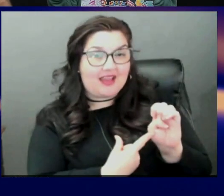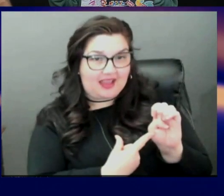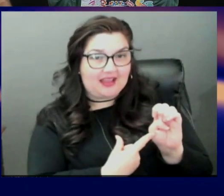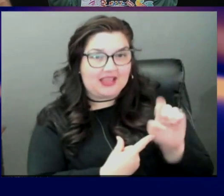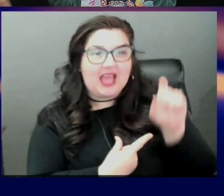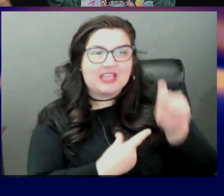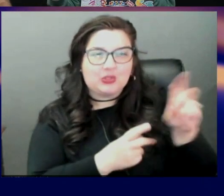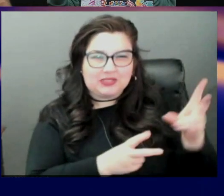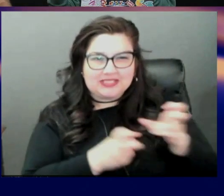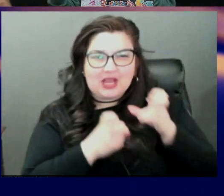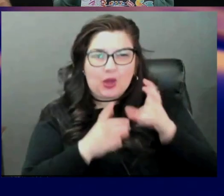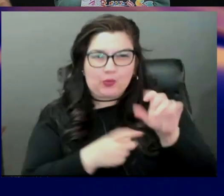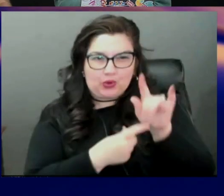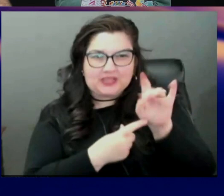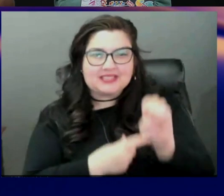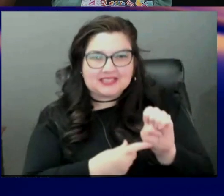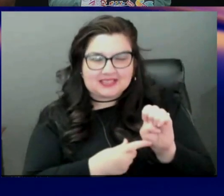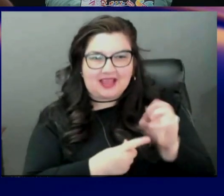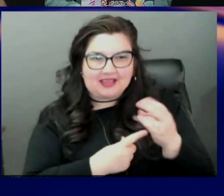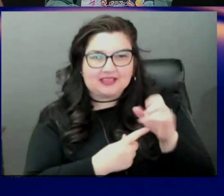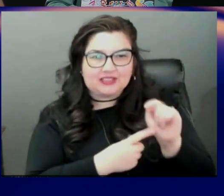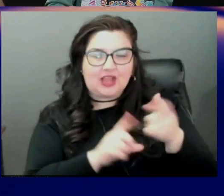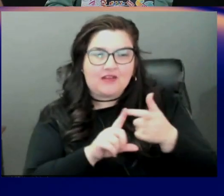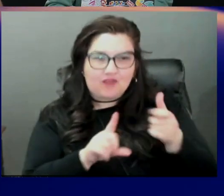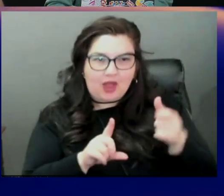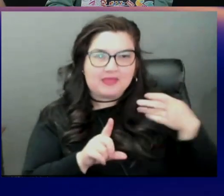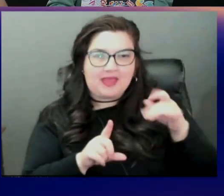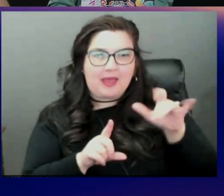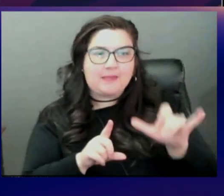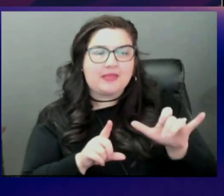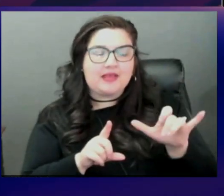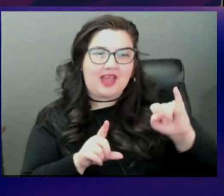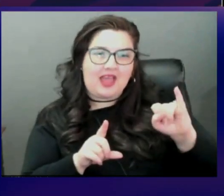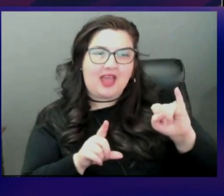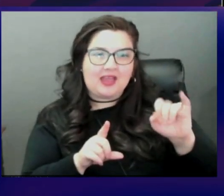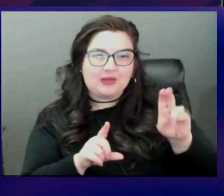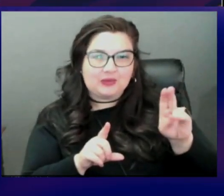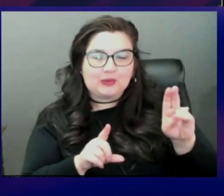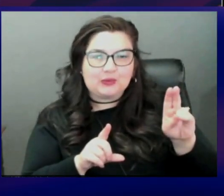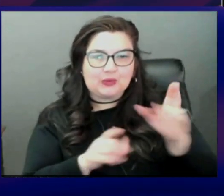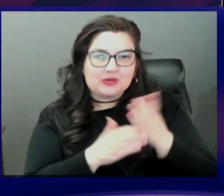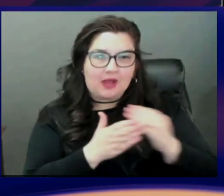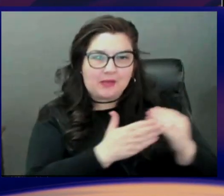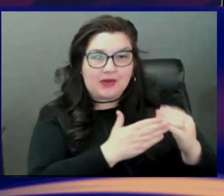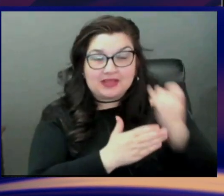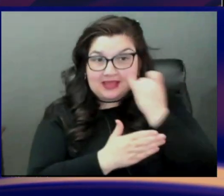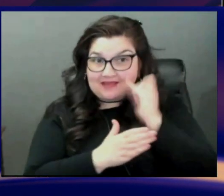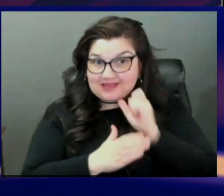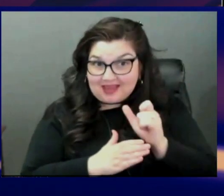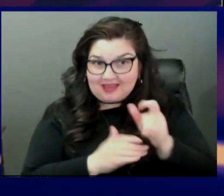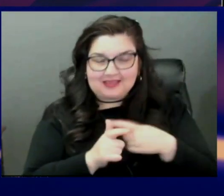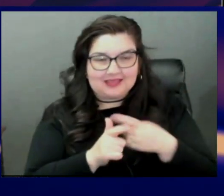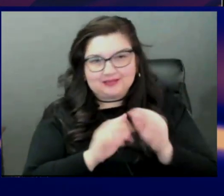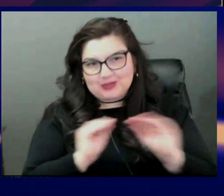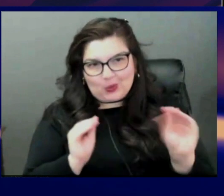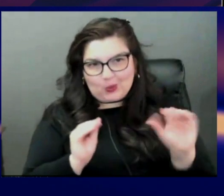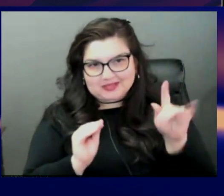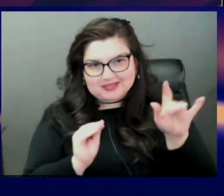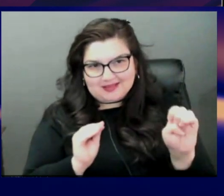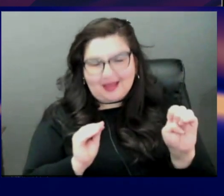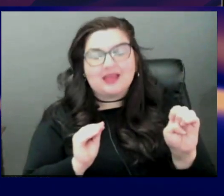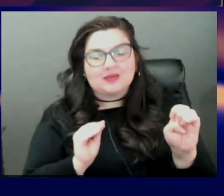import the style sheet from the Amplify UI components. Oh, yeah. So obviously, I won't get styles if I don't do that. So